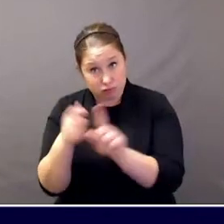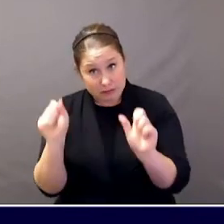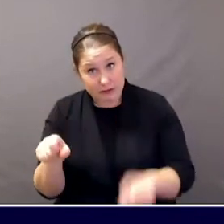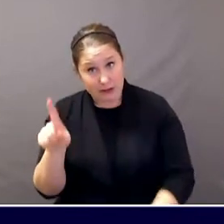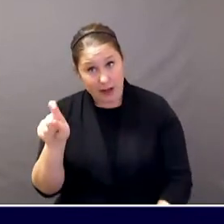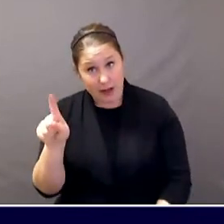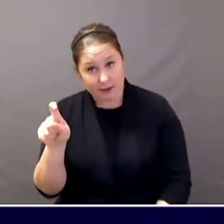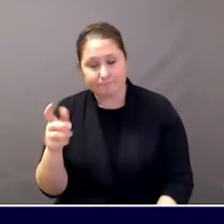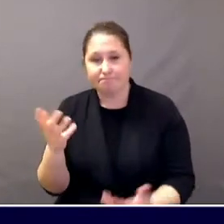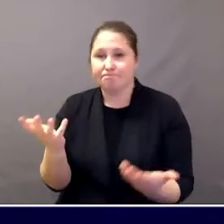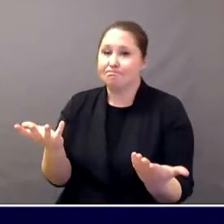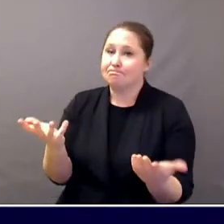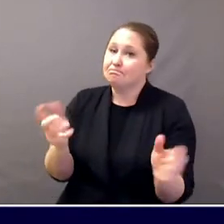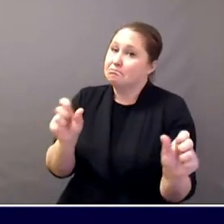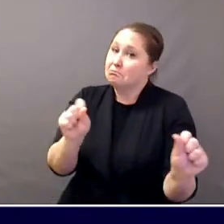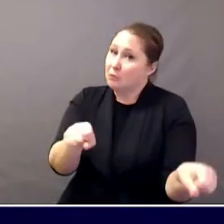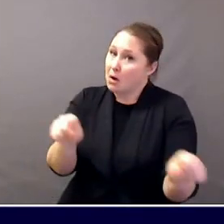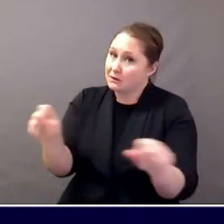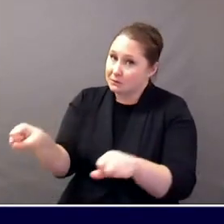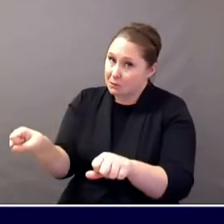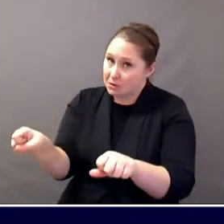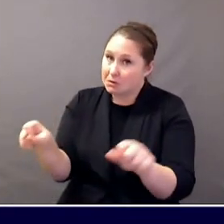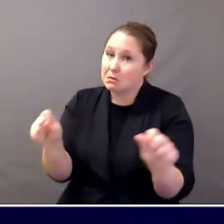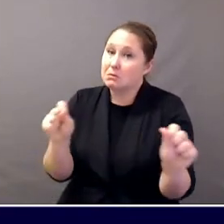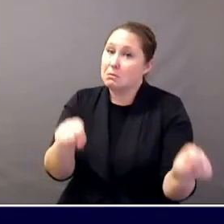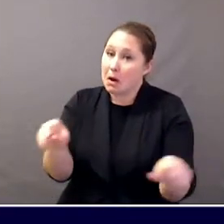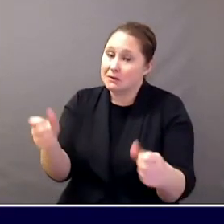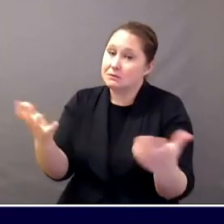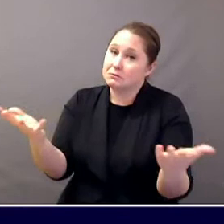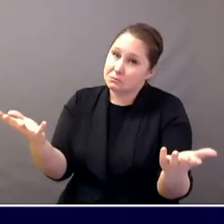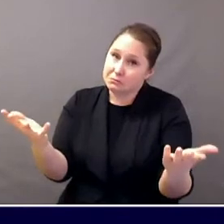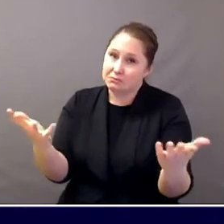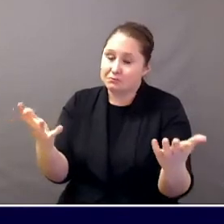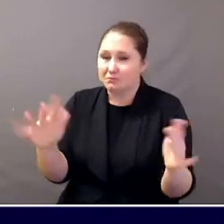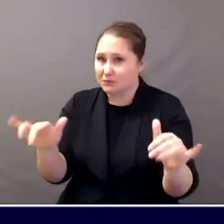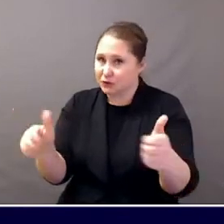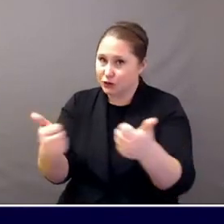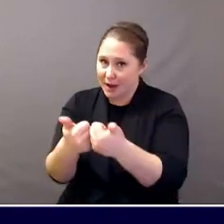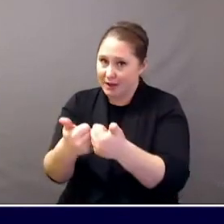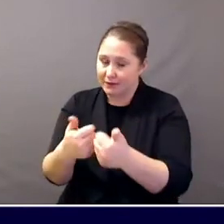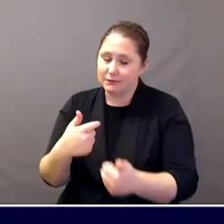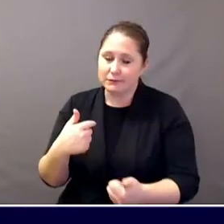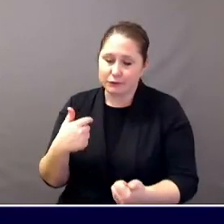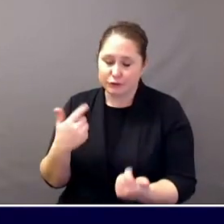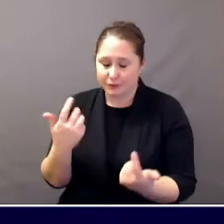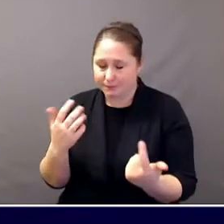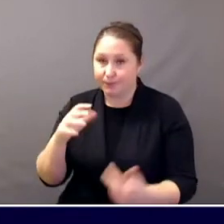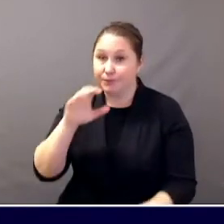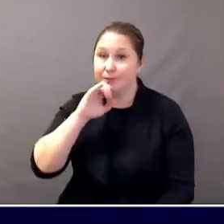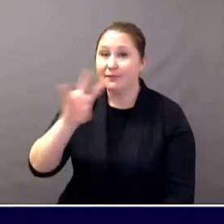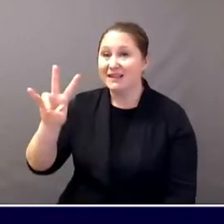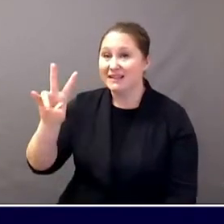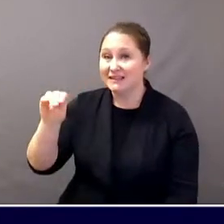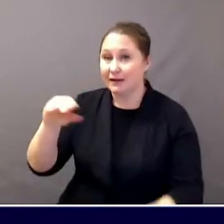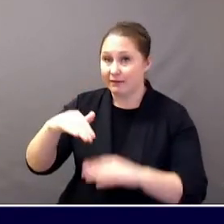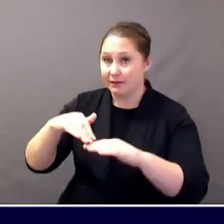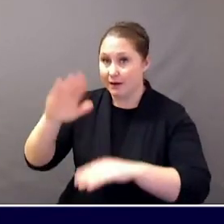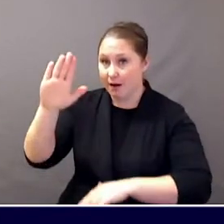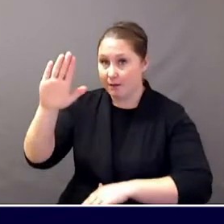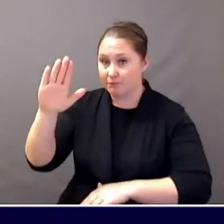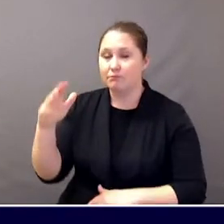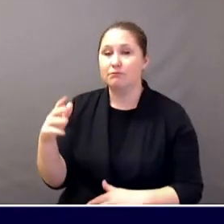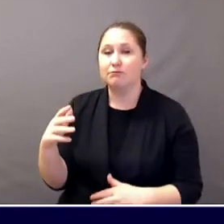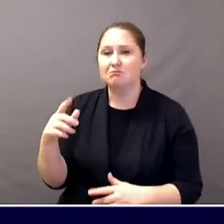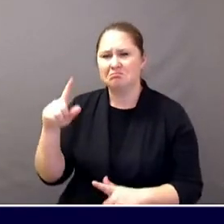It's difficult. The problem is that it's people 70 and above, we expect to have at a particular